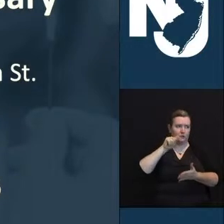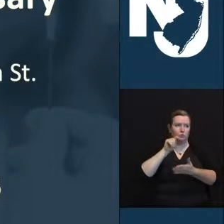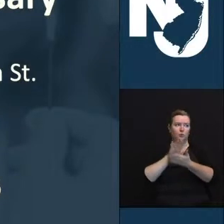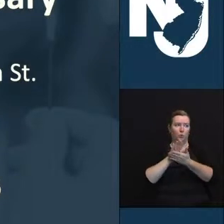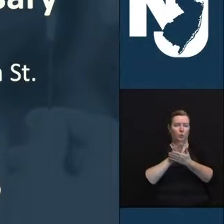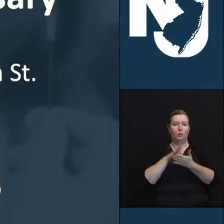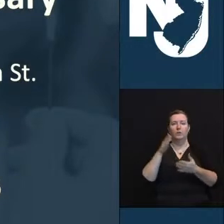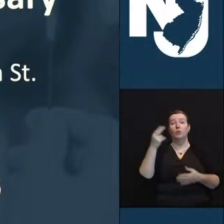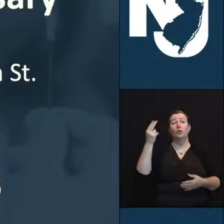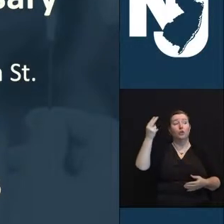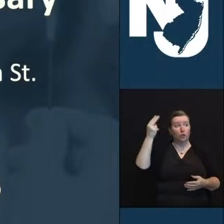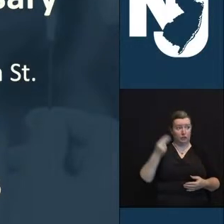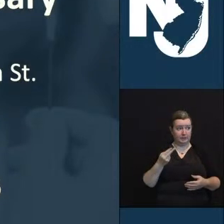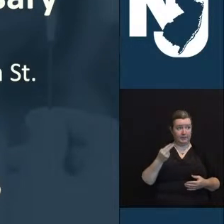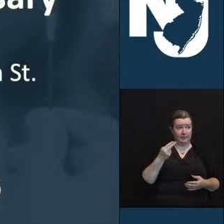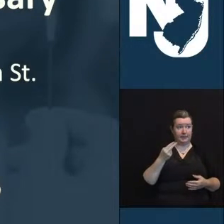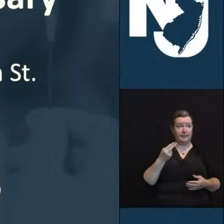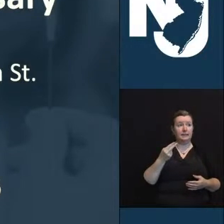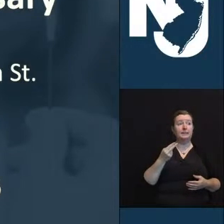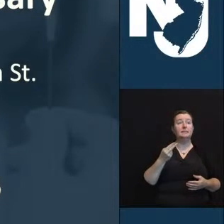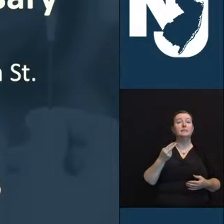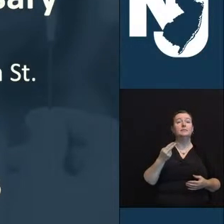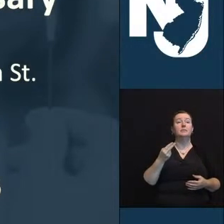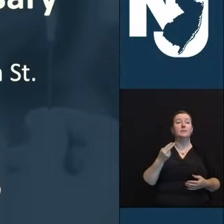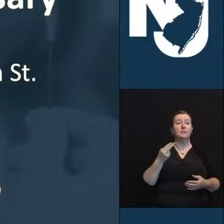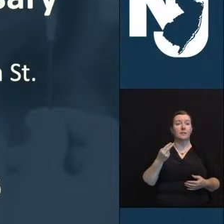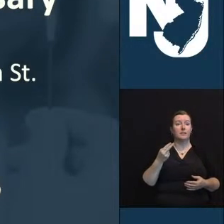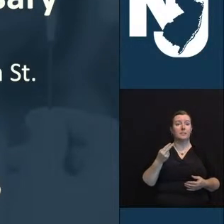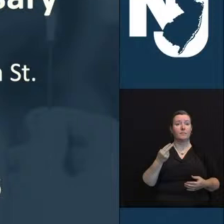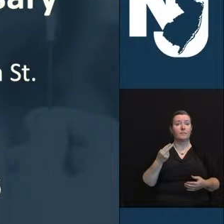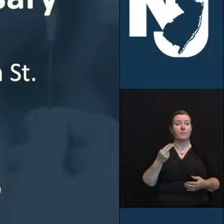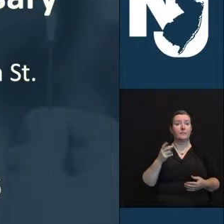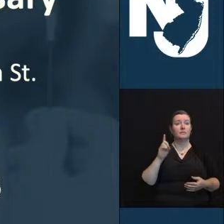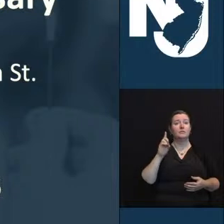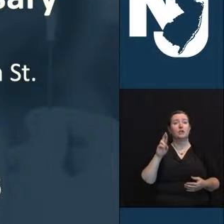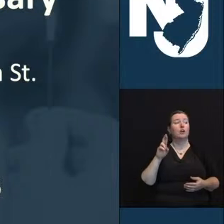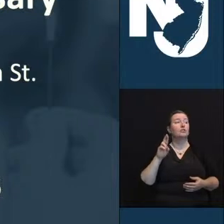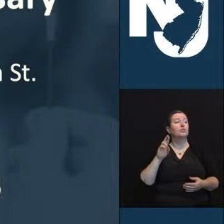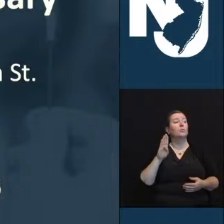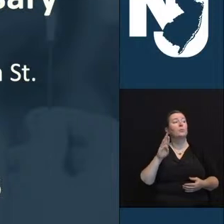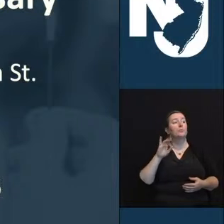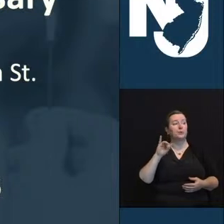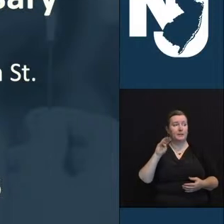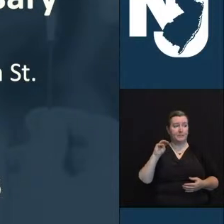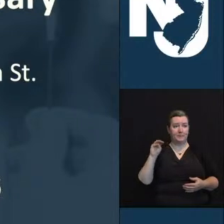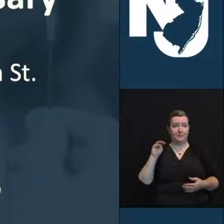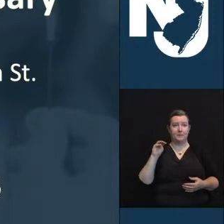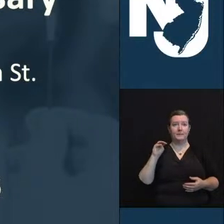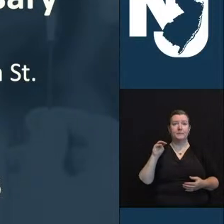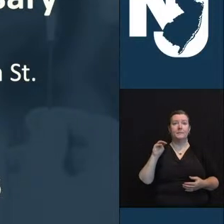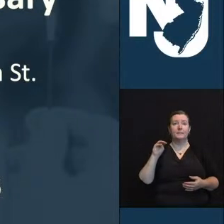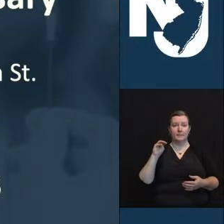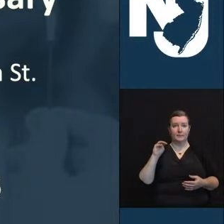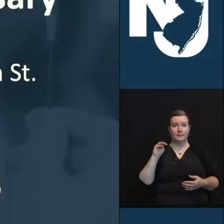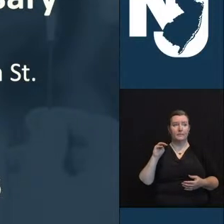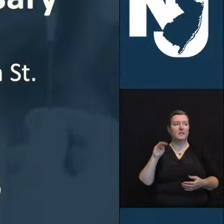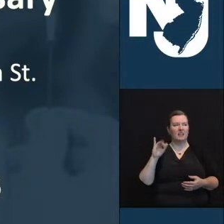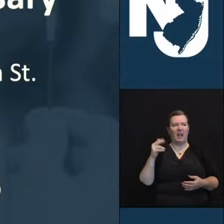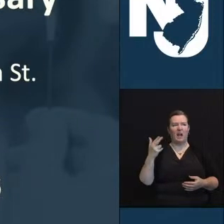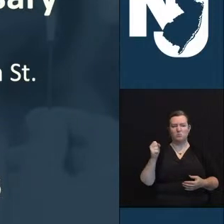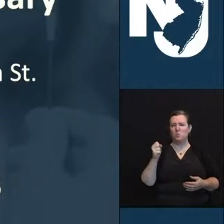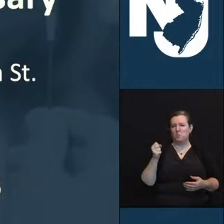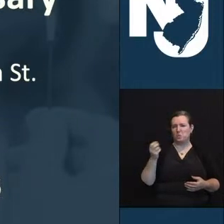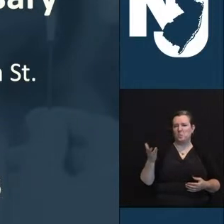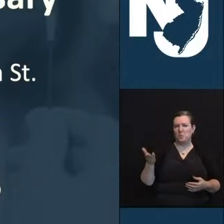And on Thursdays at the Dr. Charles Brim Medical Arts High School at 1626 Copewood Street, again 10